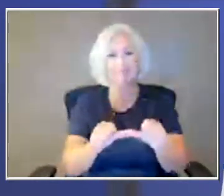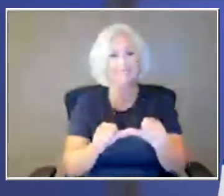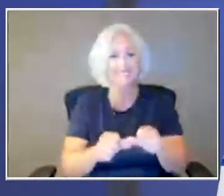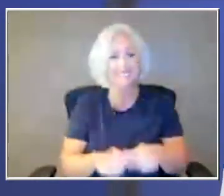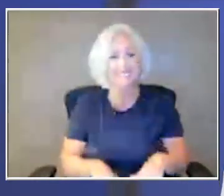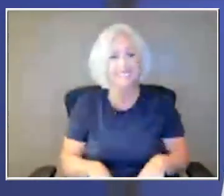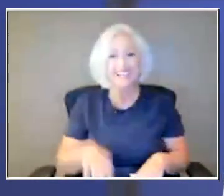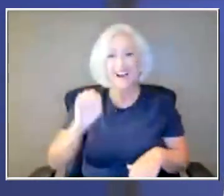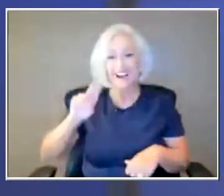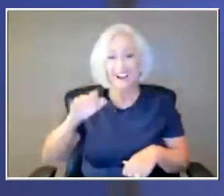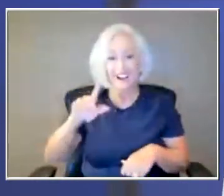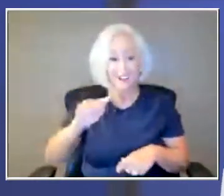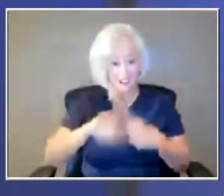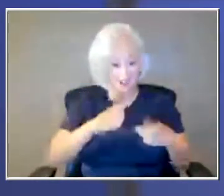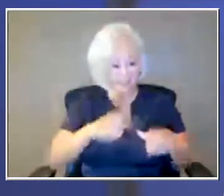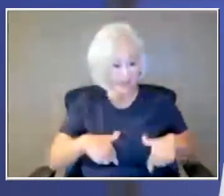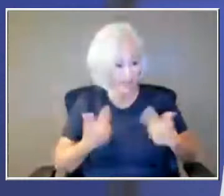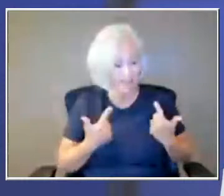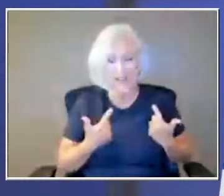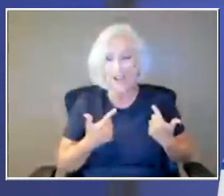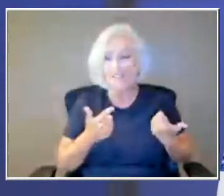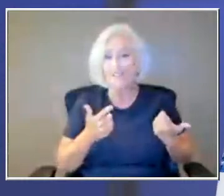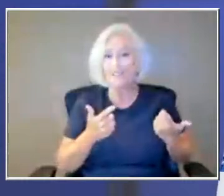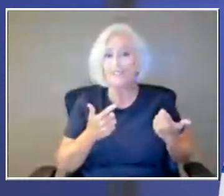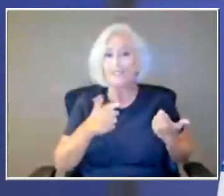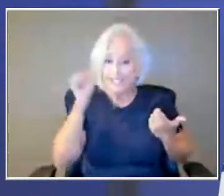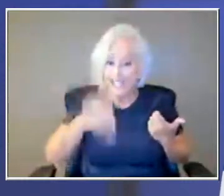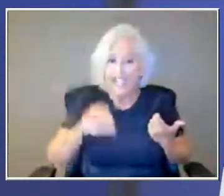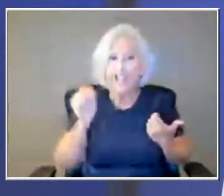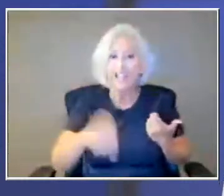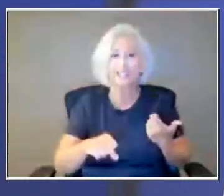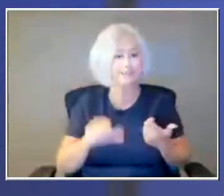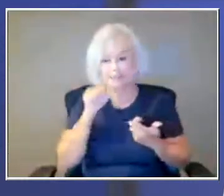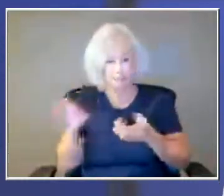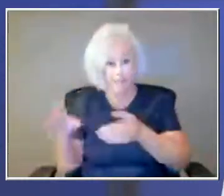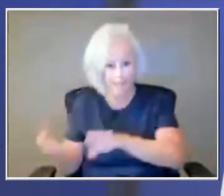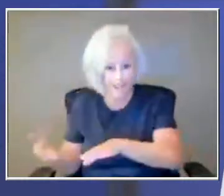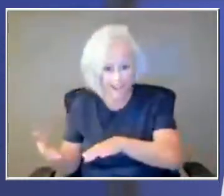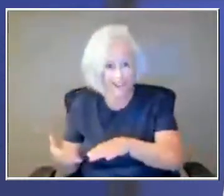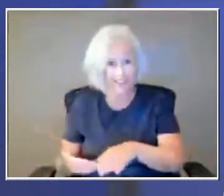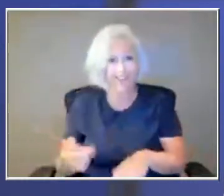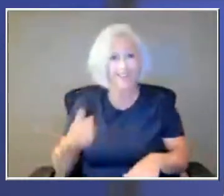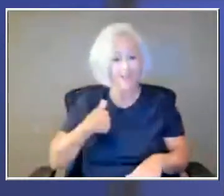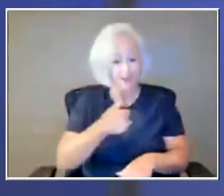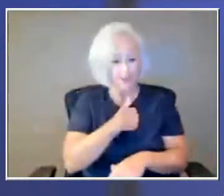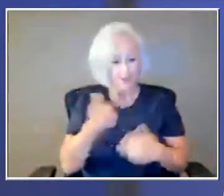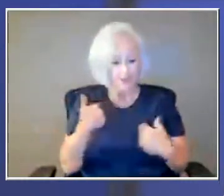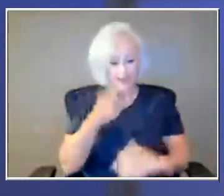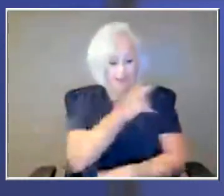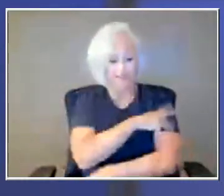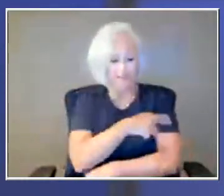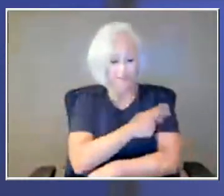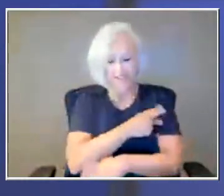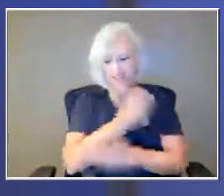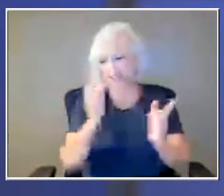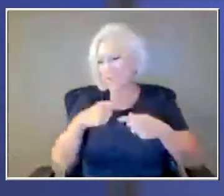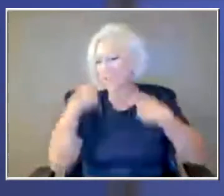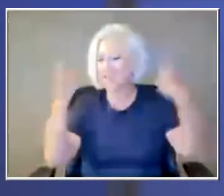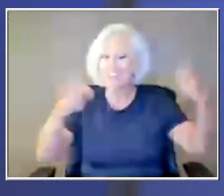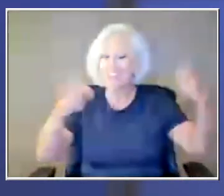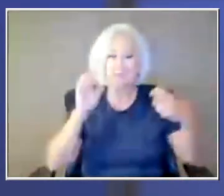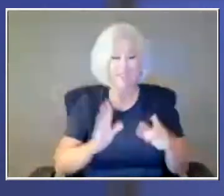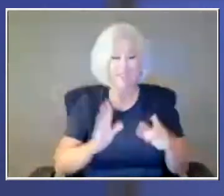but it's about living. And we have patients, I mean, we get to celebrate their wonderful milestones of, meeting, getting